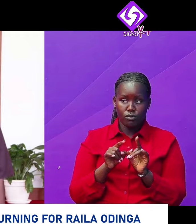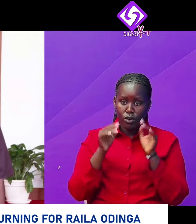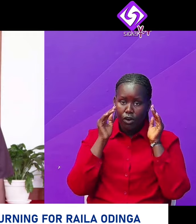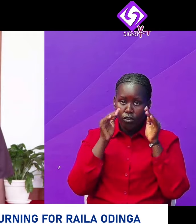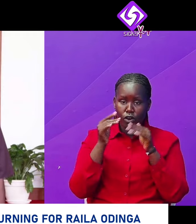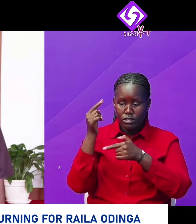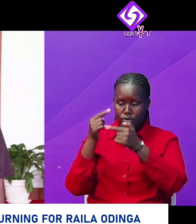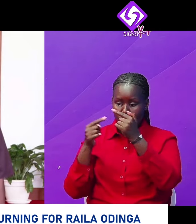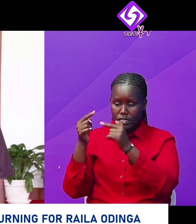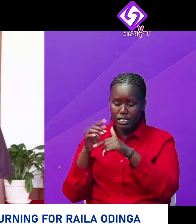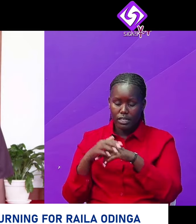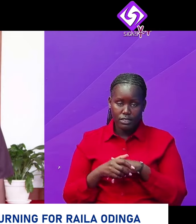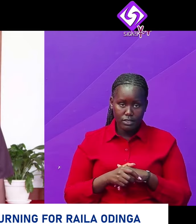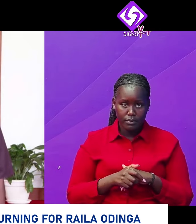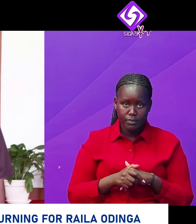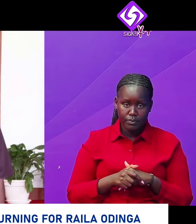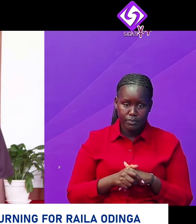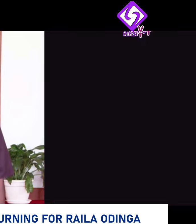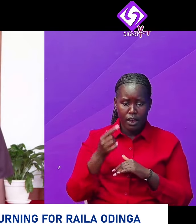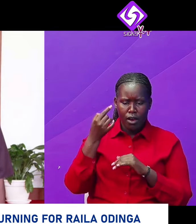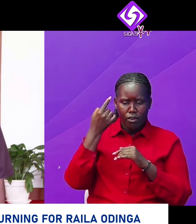excellence. For decades,